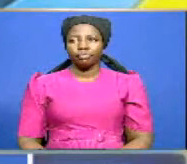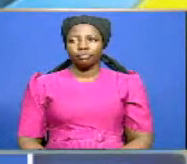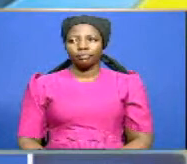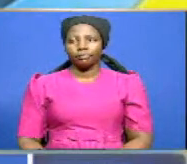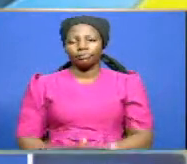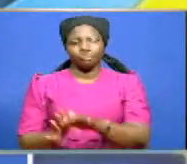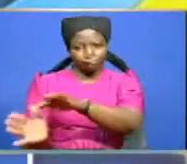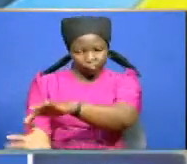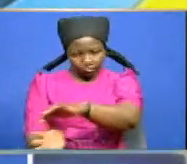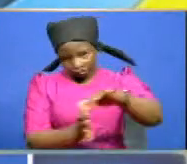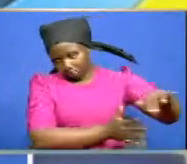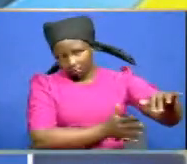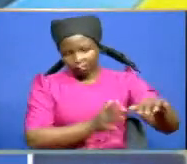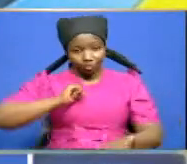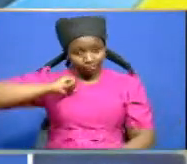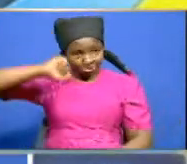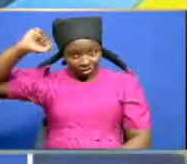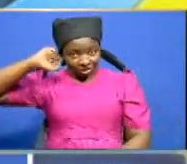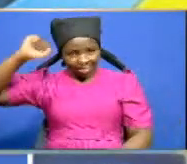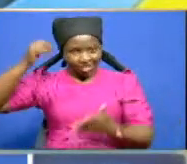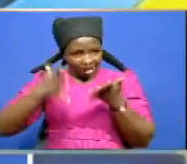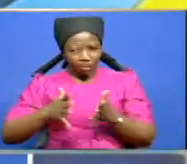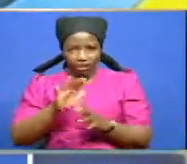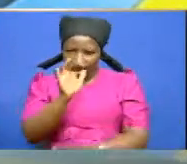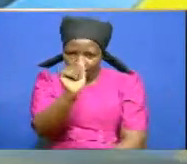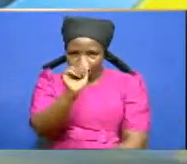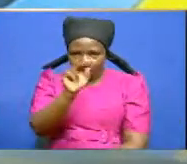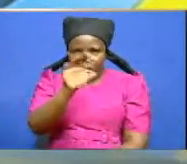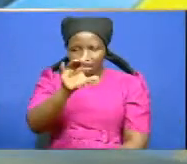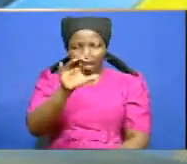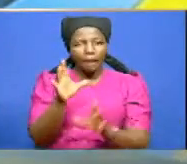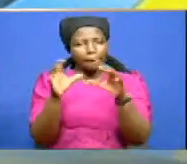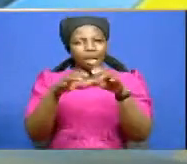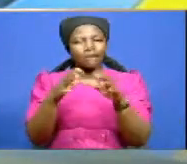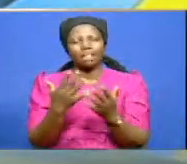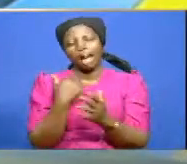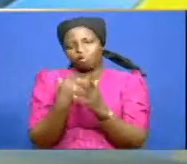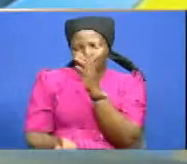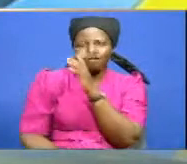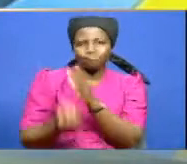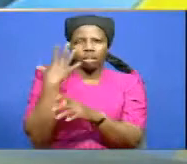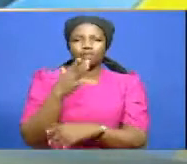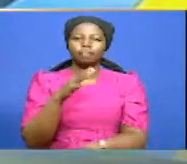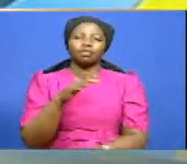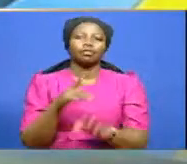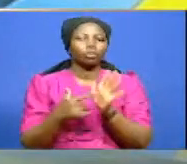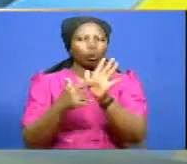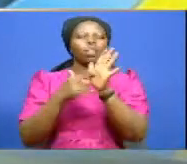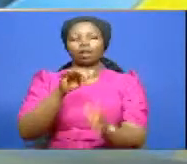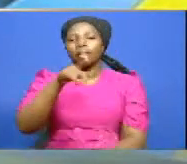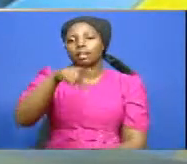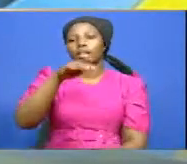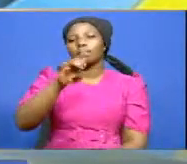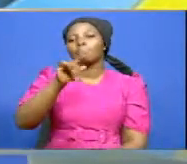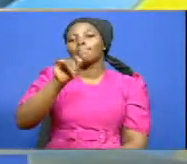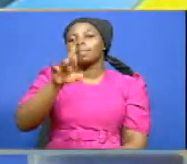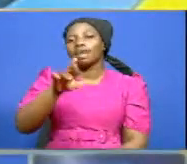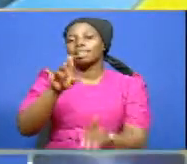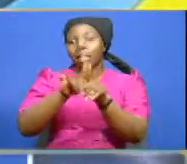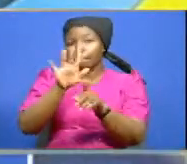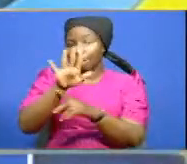Let's shift gears to politics now, where a man in National Congress Party has unveiled Peter Oscar Nabulindo as